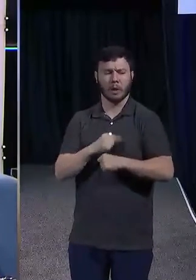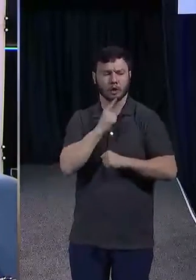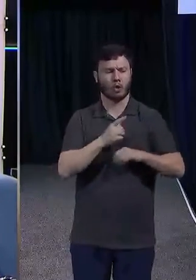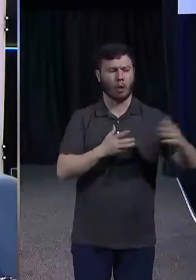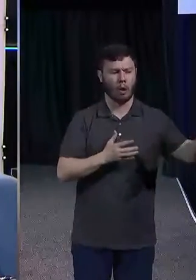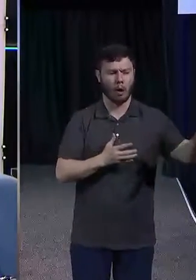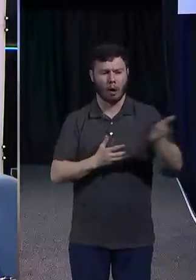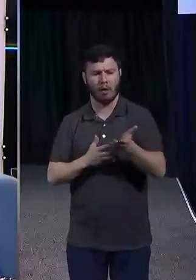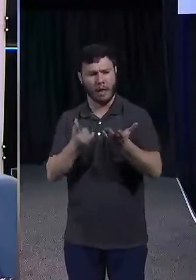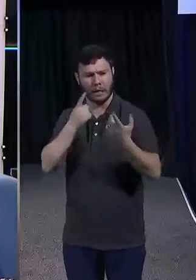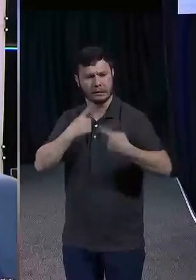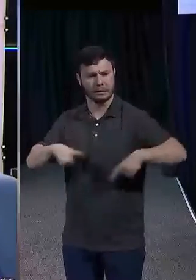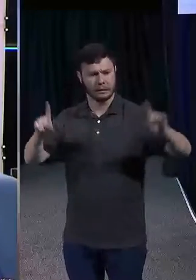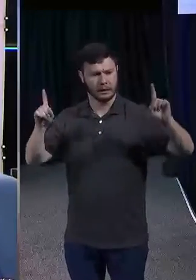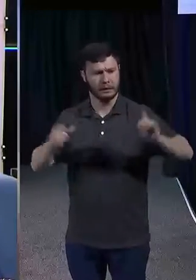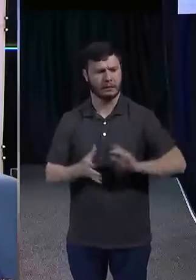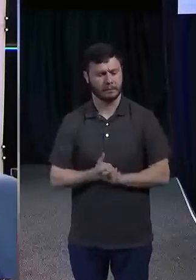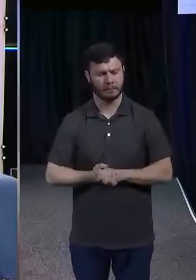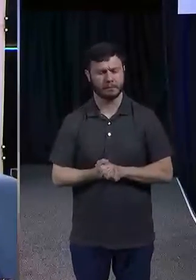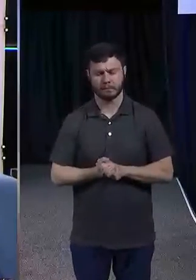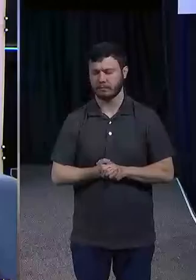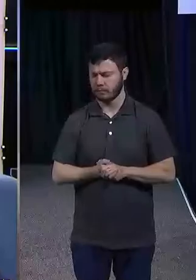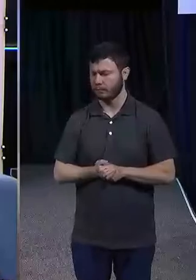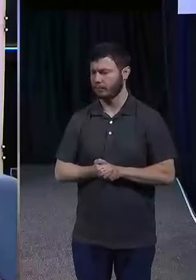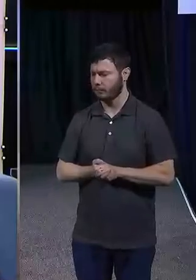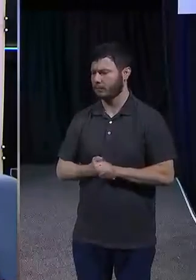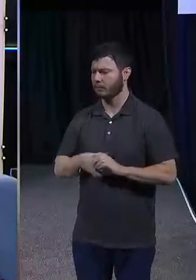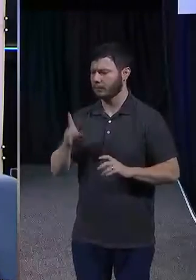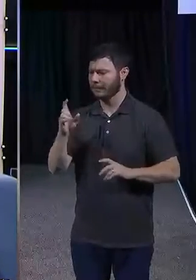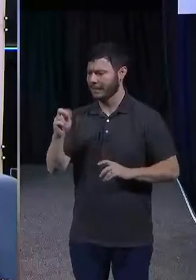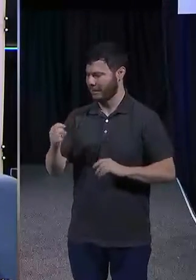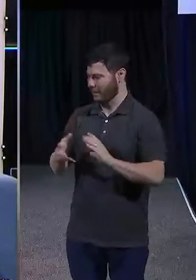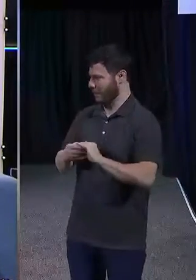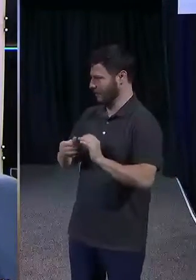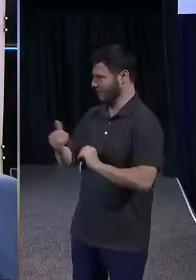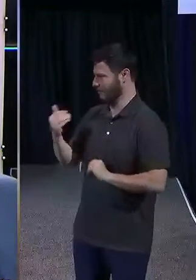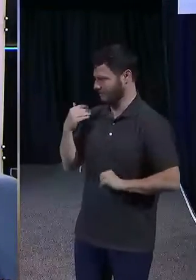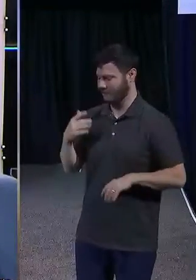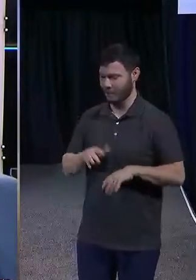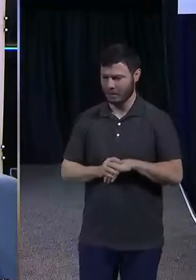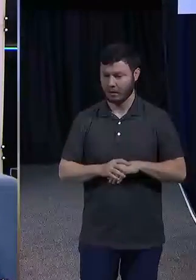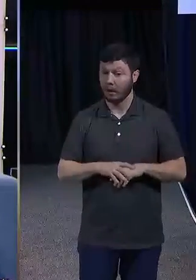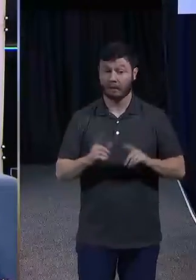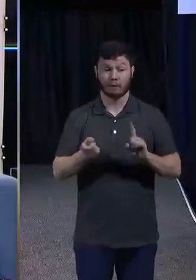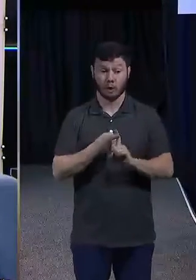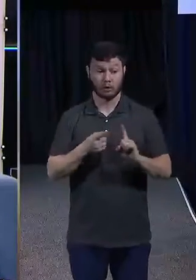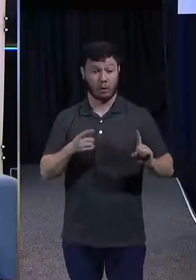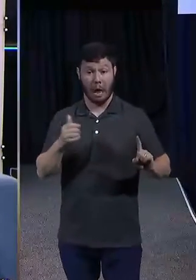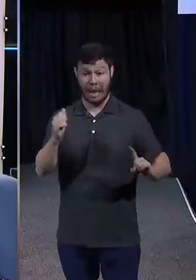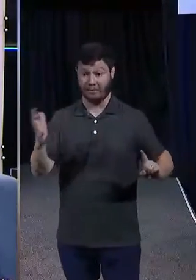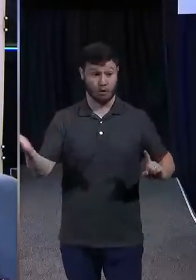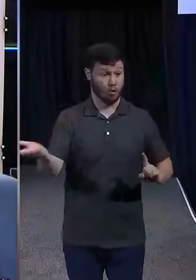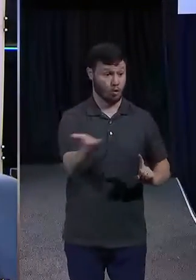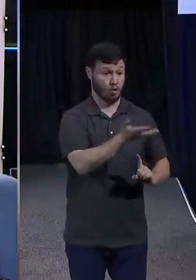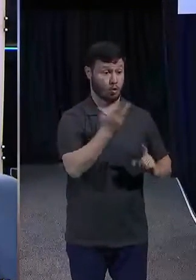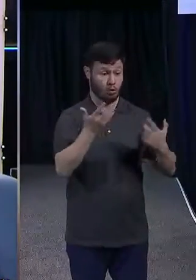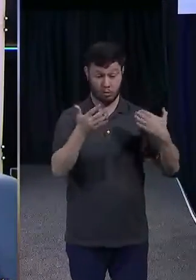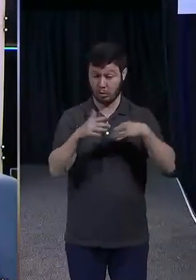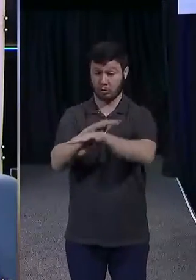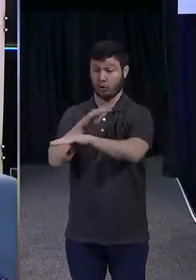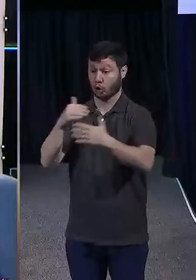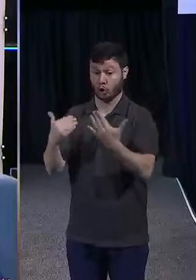all? I think Dean talked about it here. It's, first of all, any of us who go into a